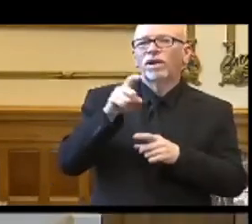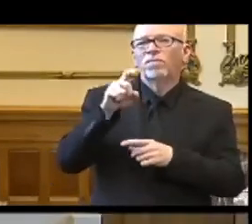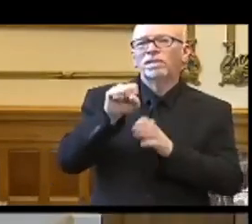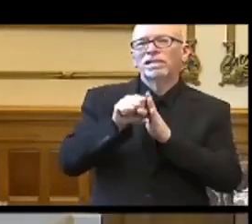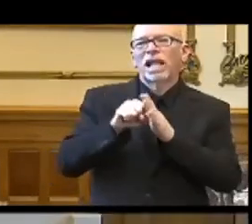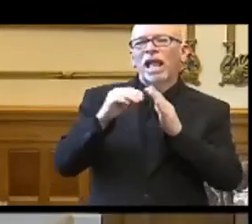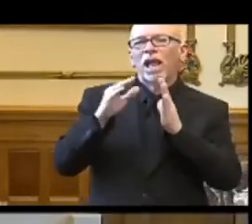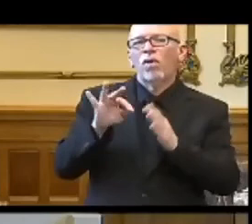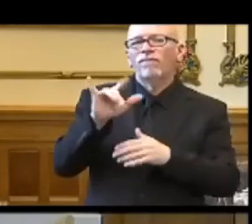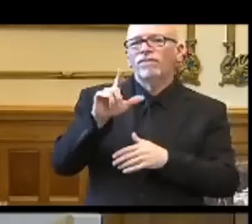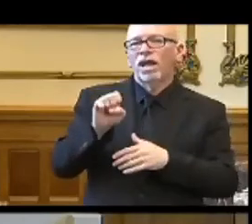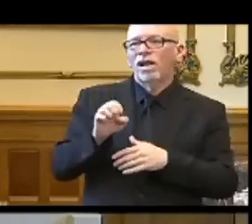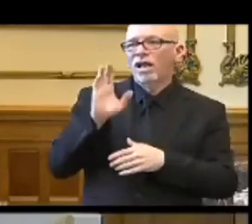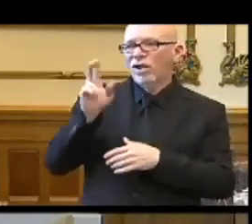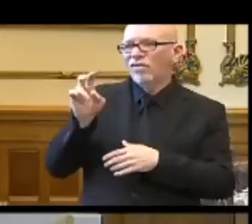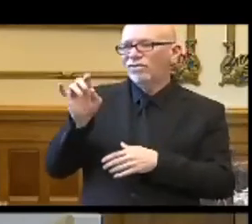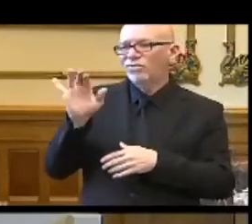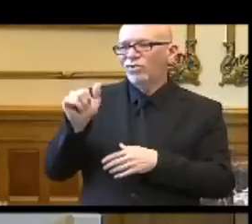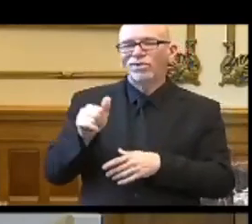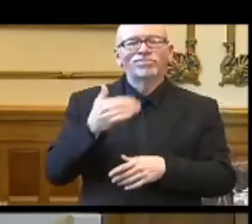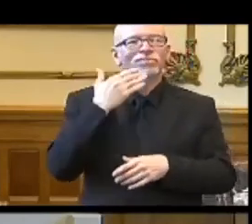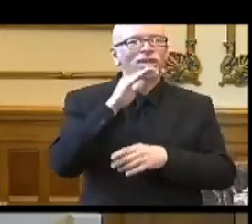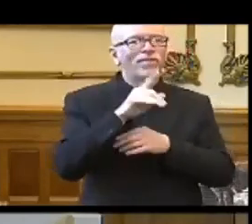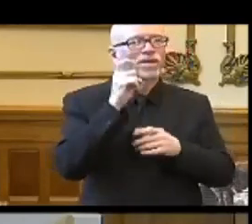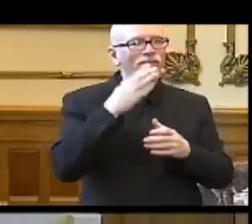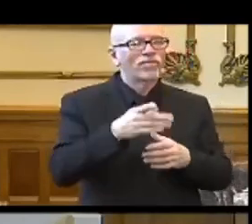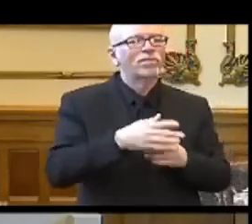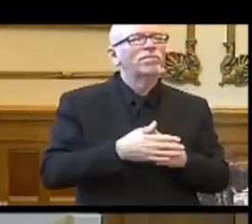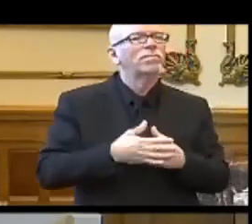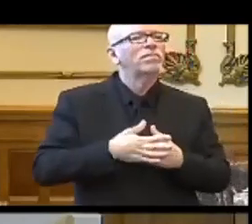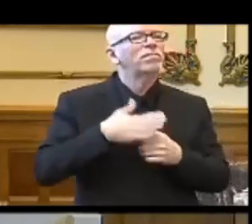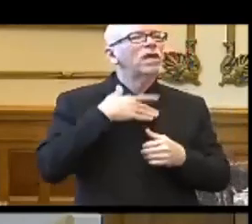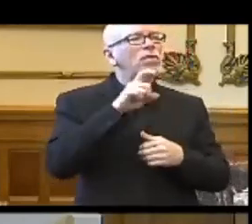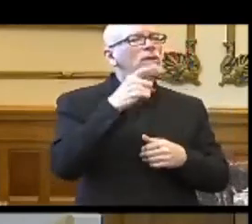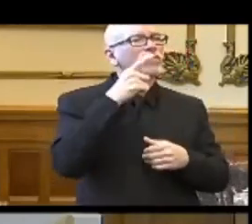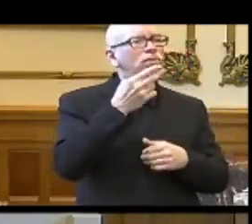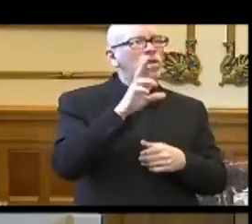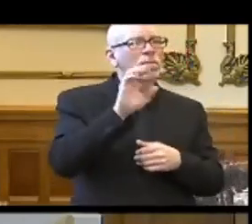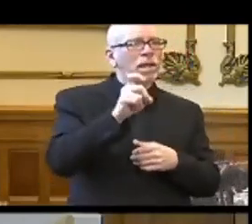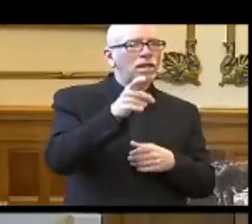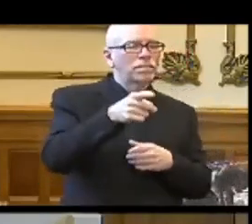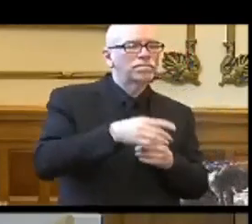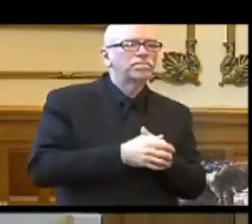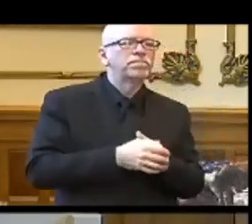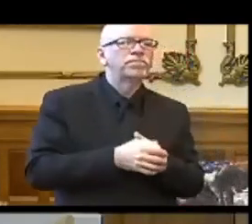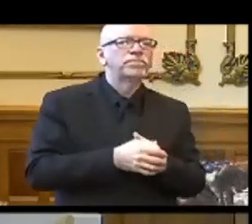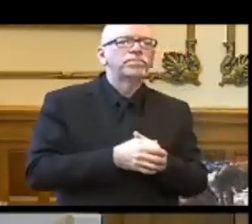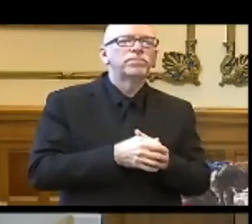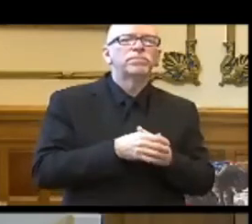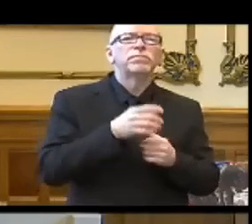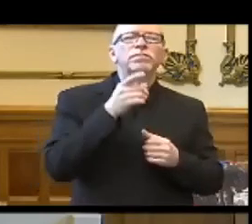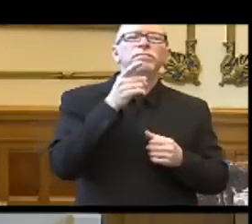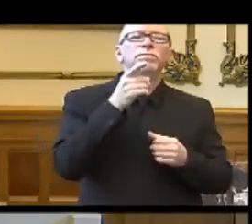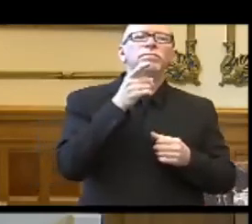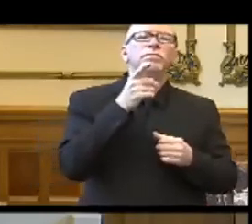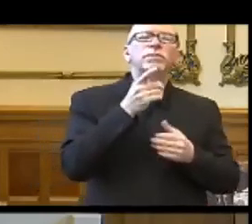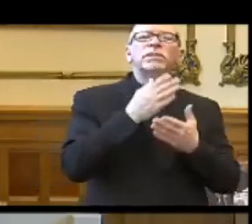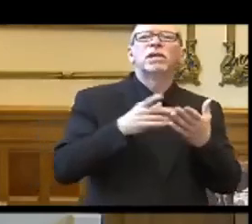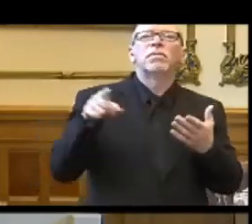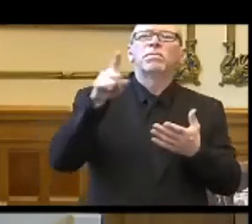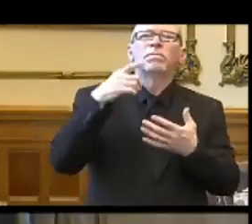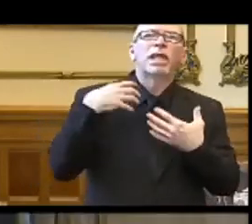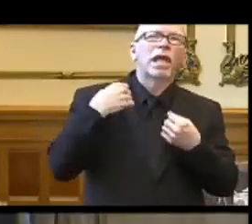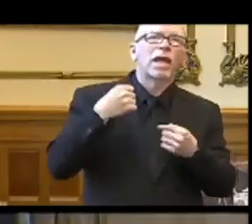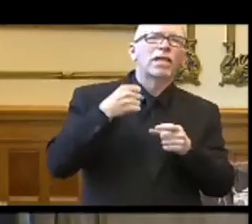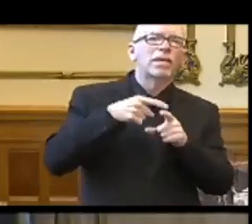Victoria. Good afternoon, Governor. My question is for Dr. Box. So some health experts, including